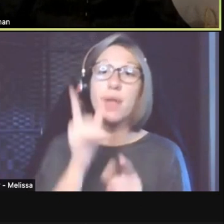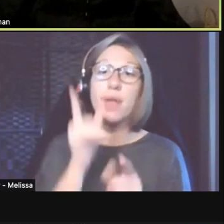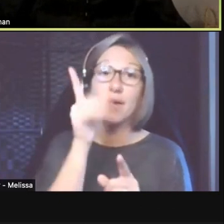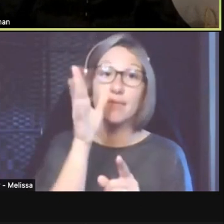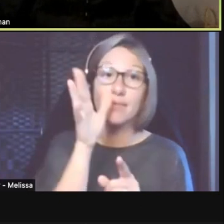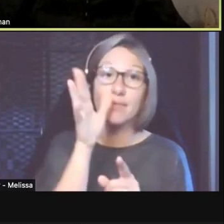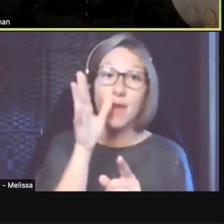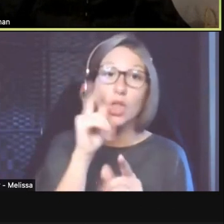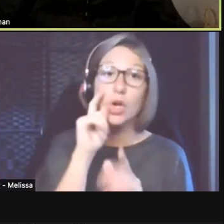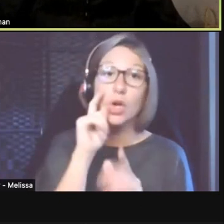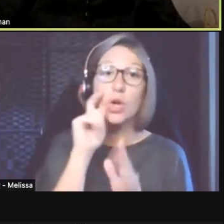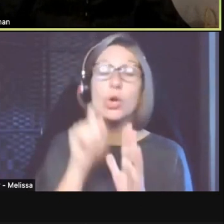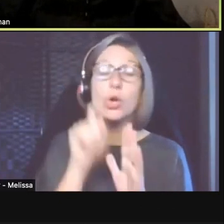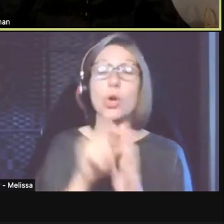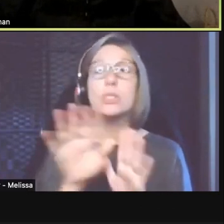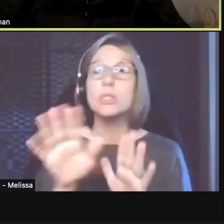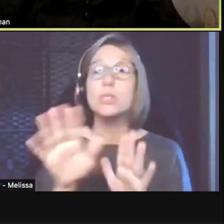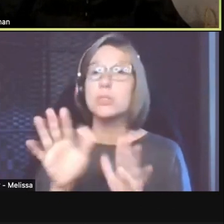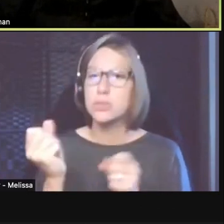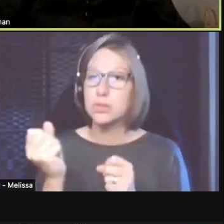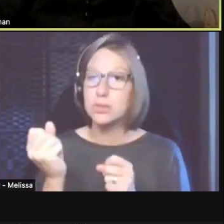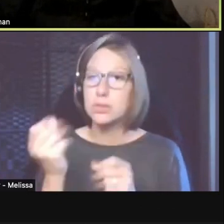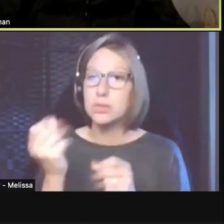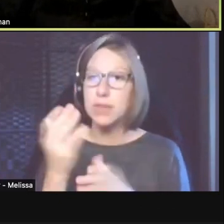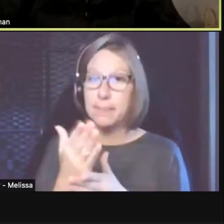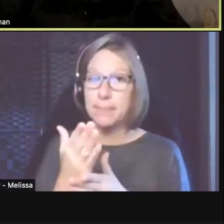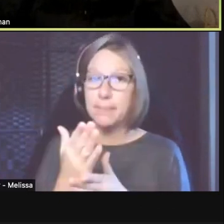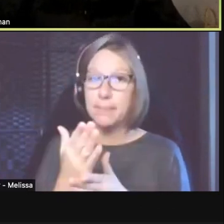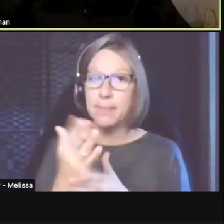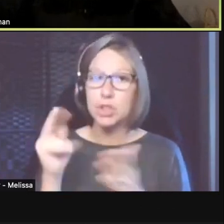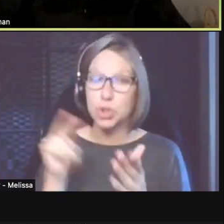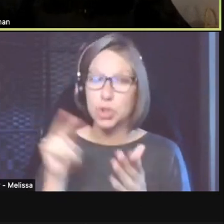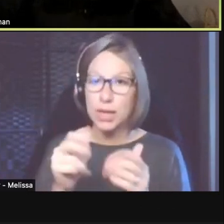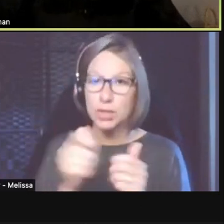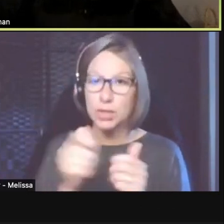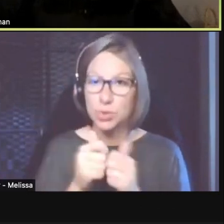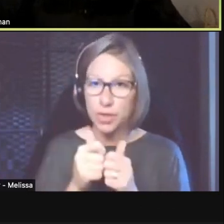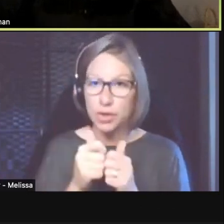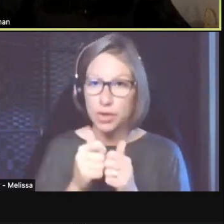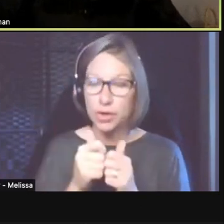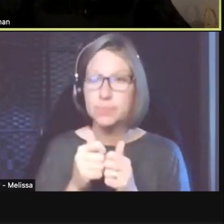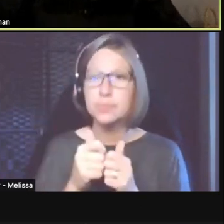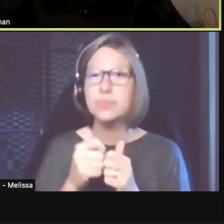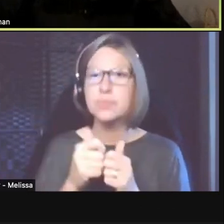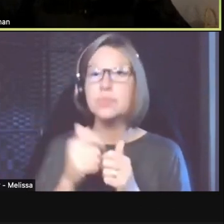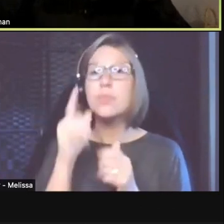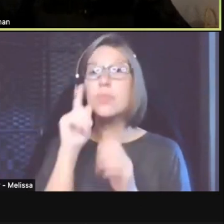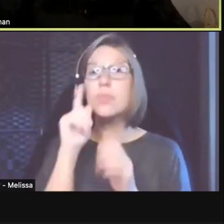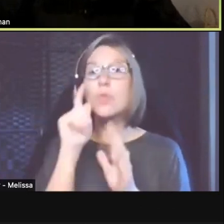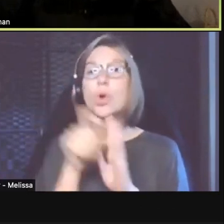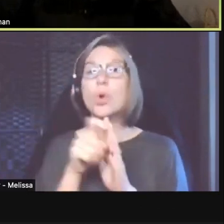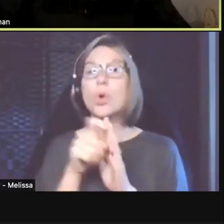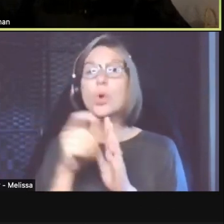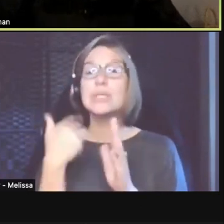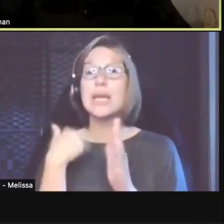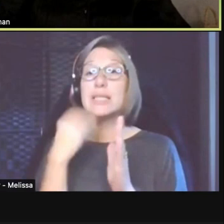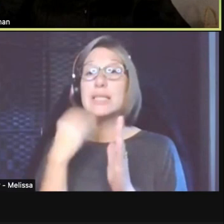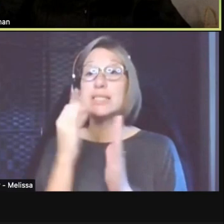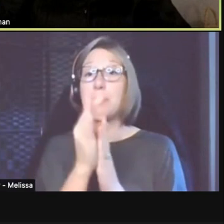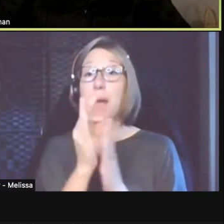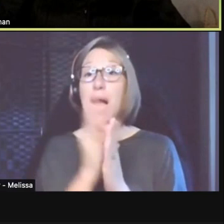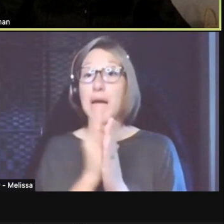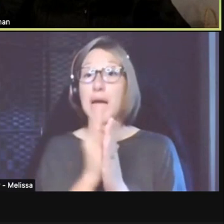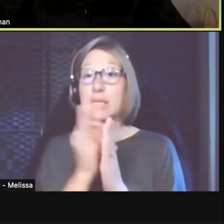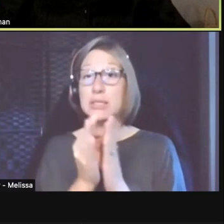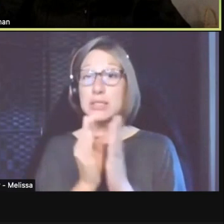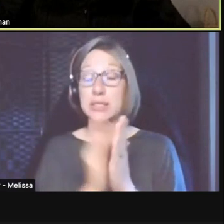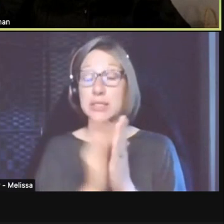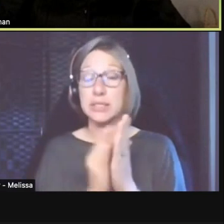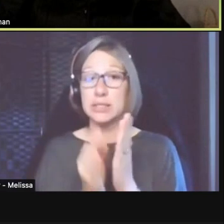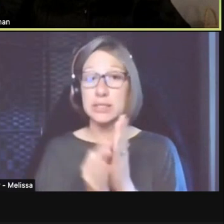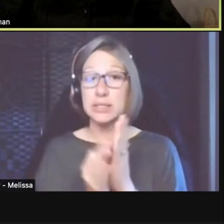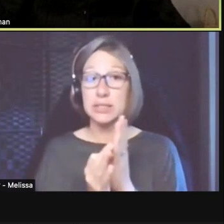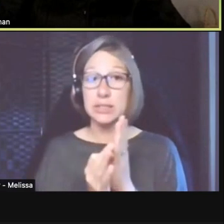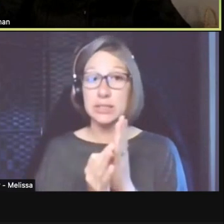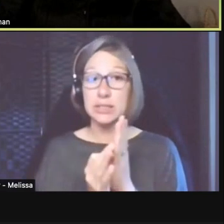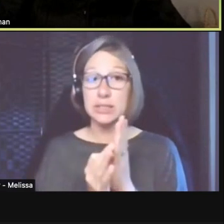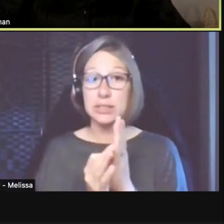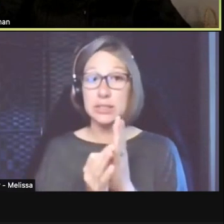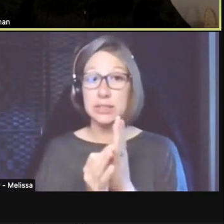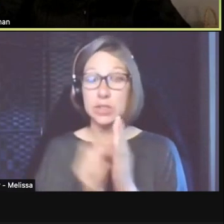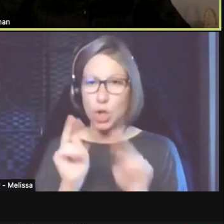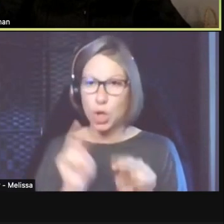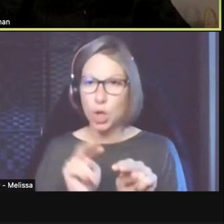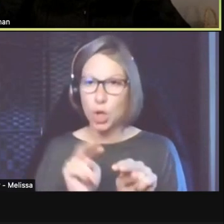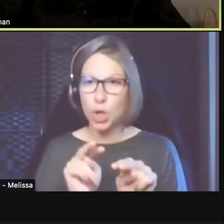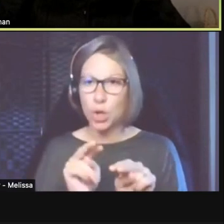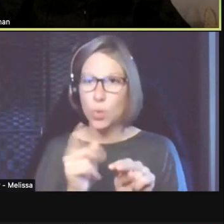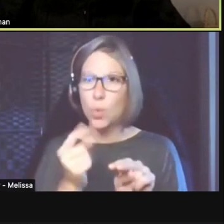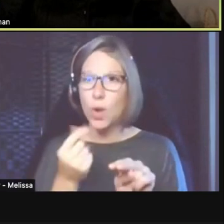let's look at it together. Stop. Let's look at it together. Notice that it has spots on it. What are you doing? Look at it.